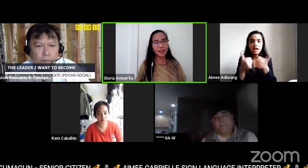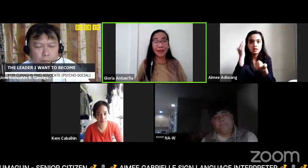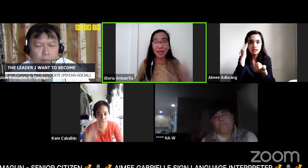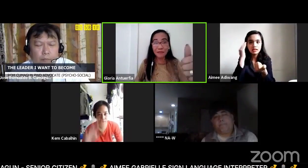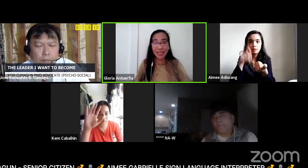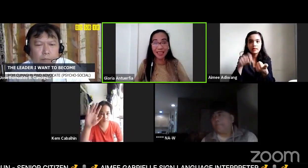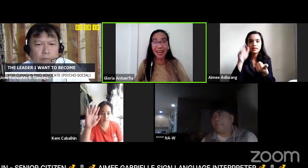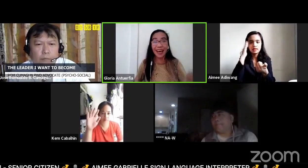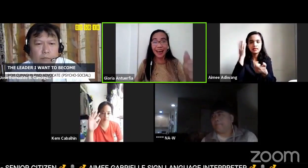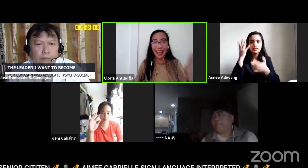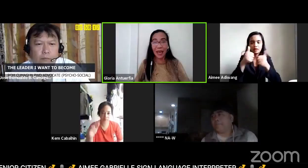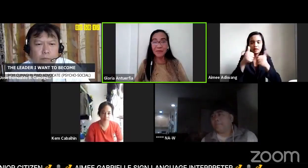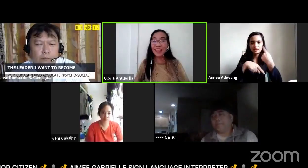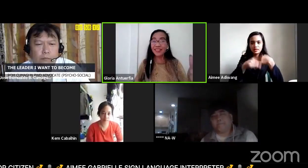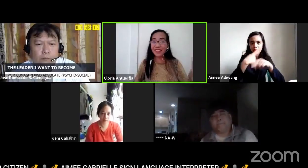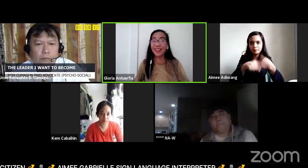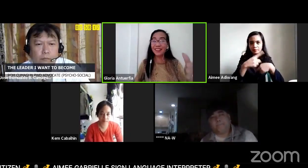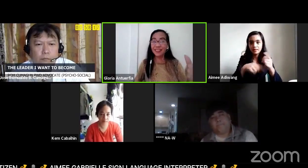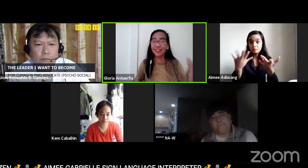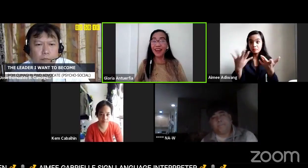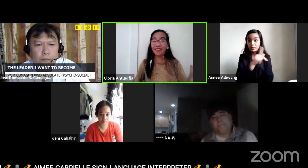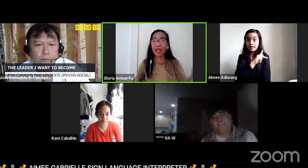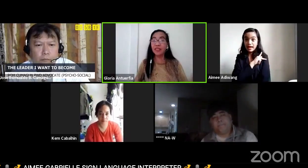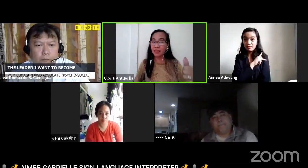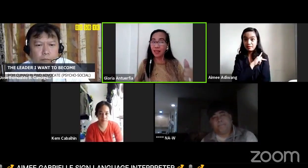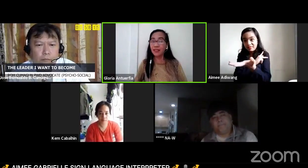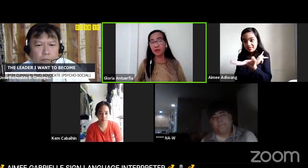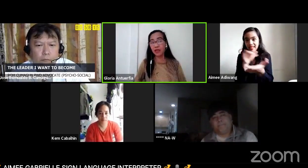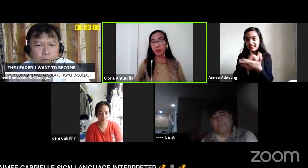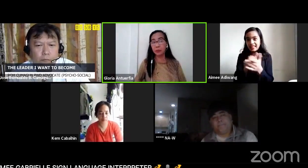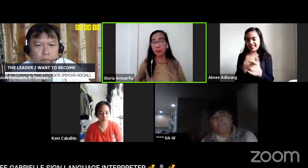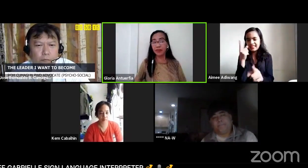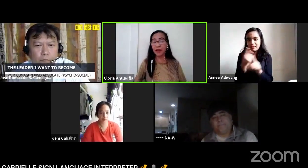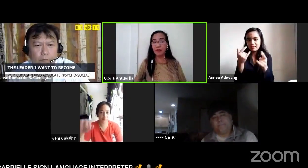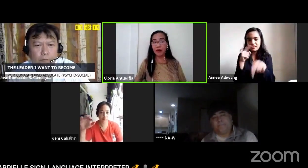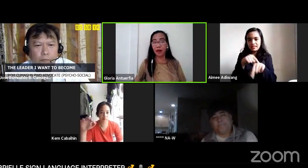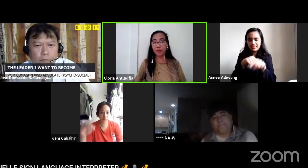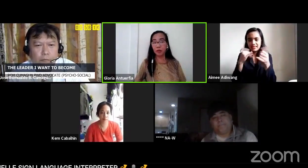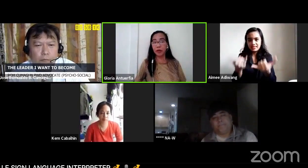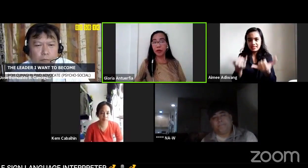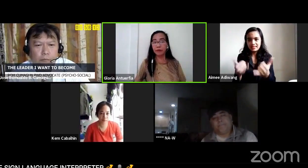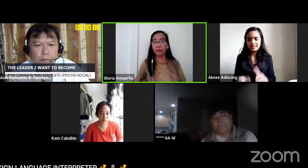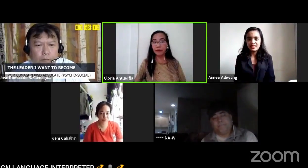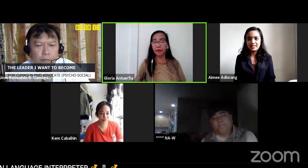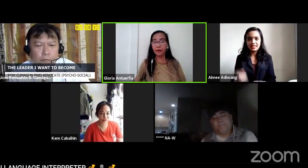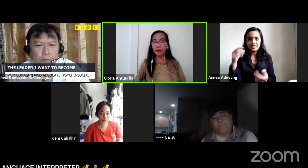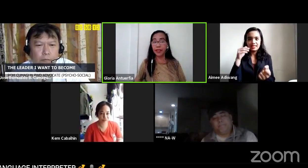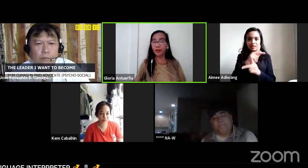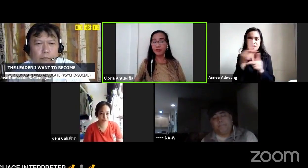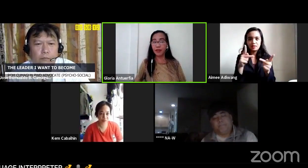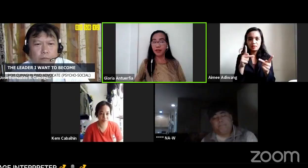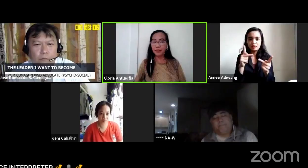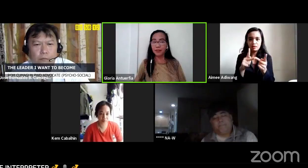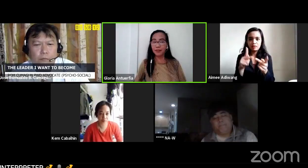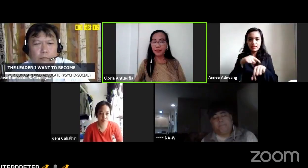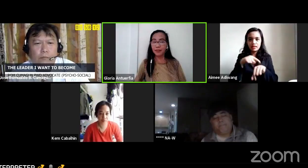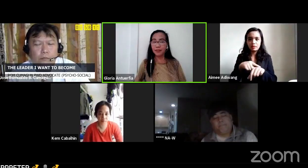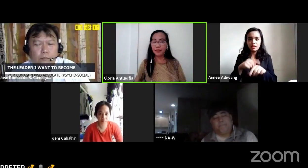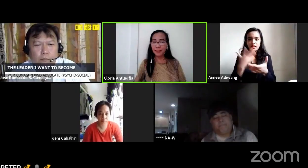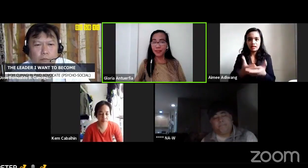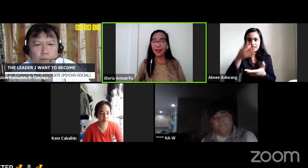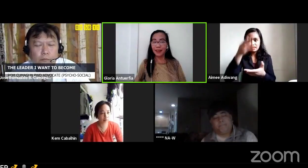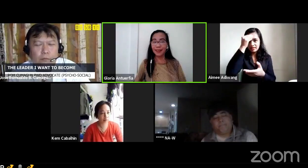language. Maybe Kev, this is the right time, and this is really the perfect time for us to learn in the office.